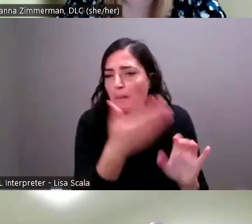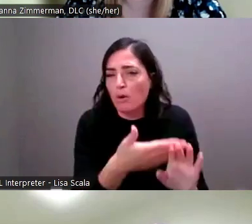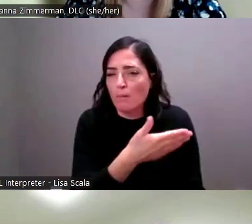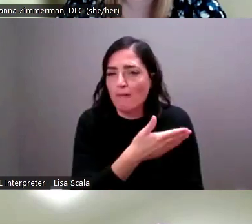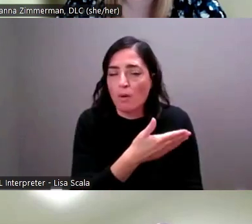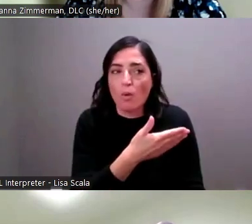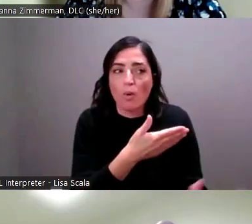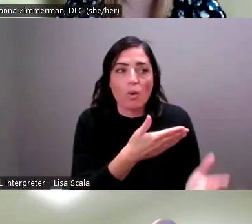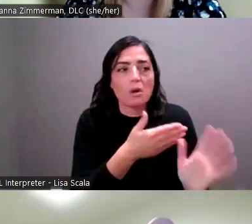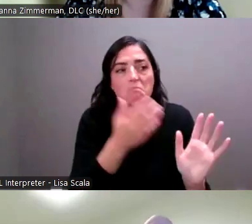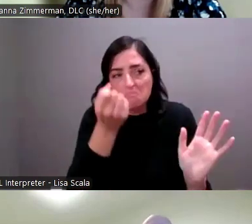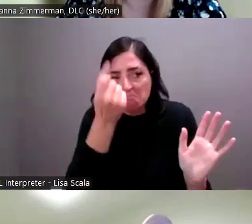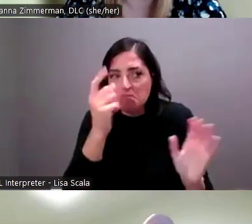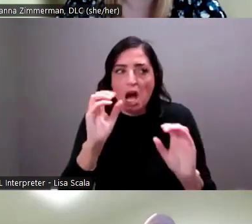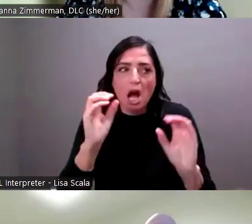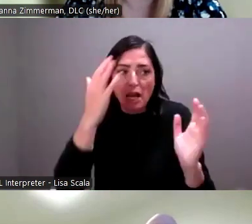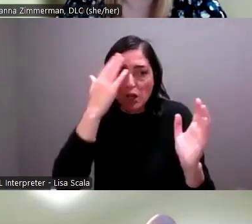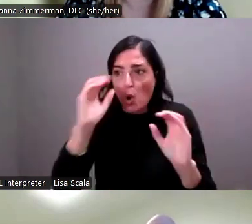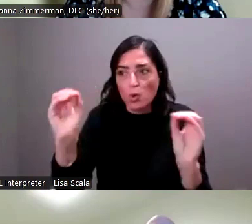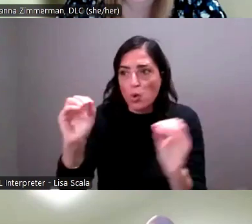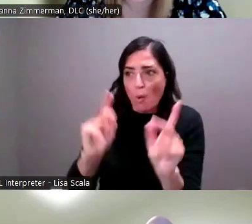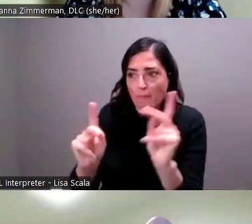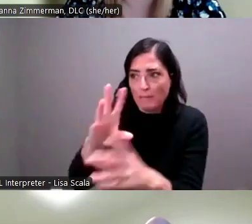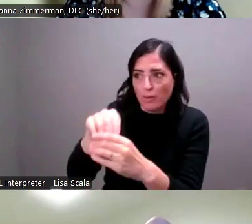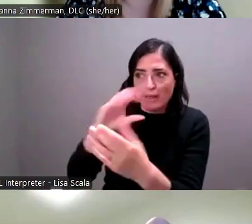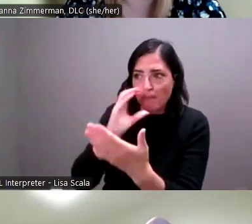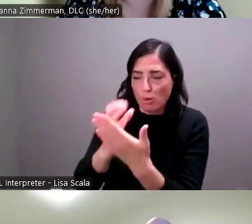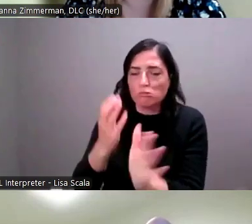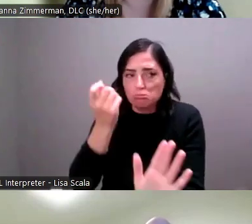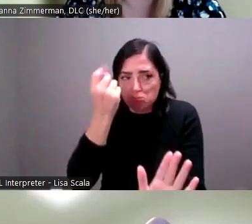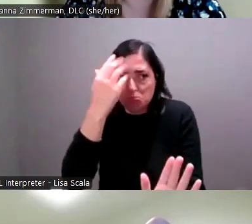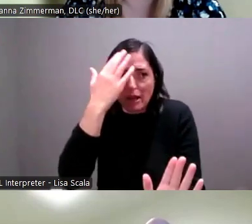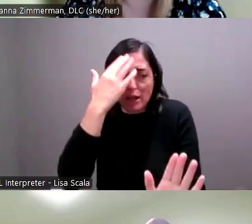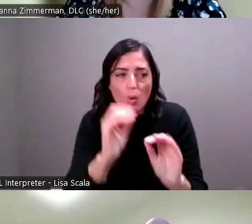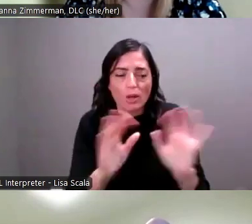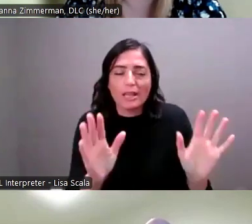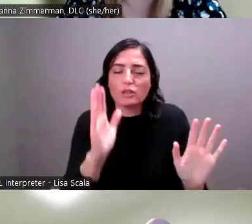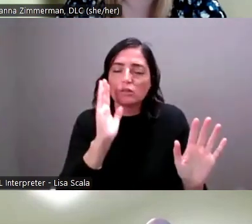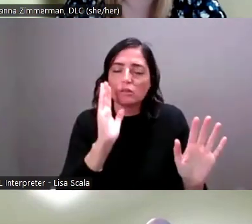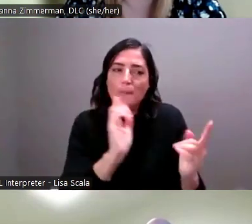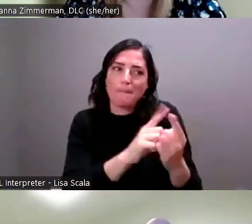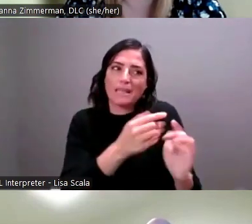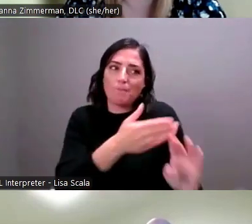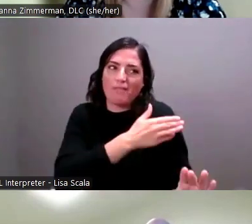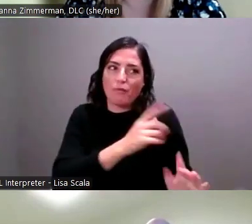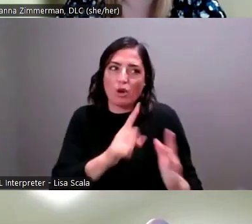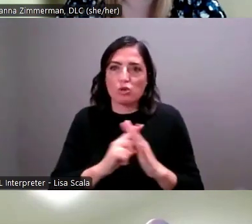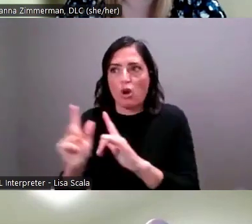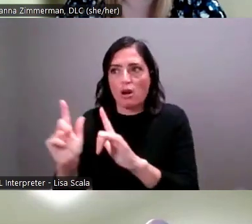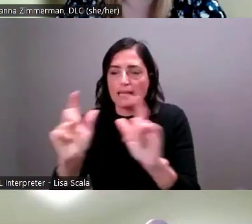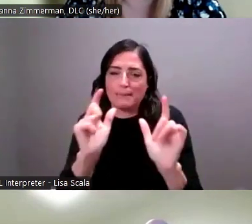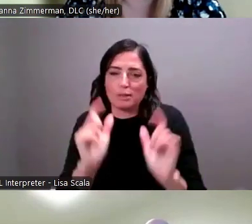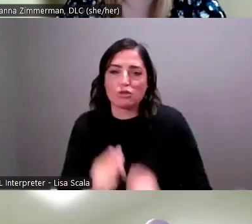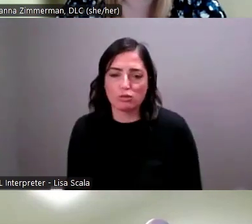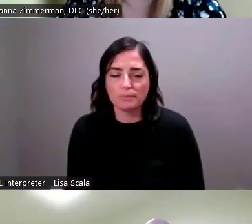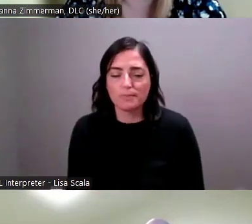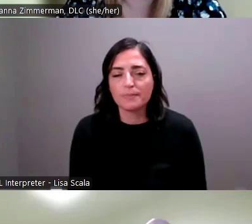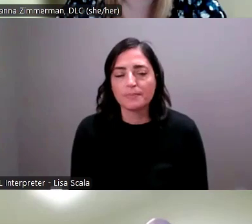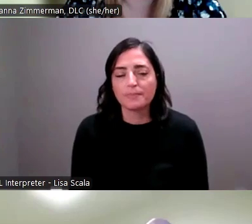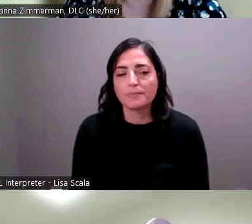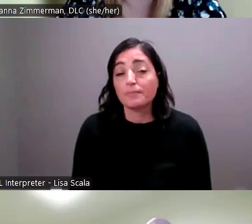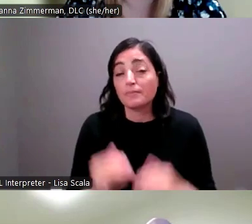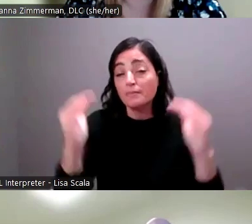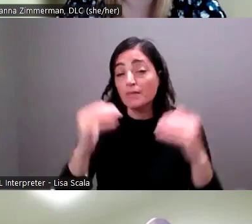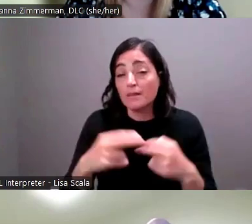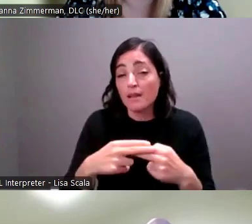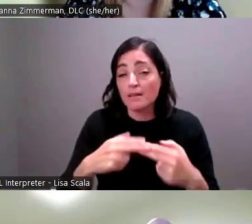not to capture any people in the pictures that you take. Next slide, please.